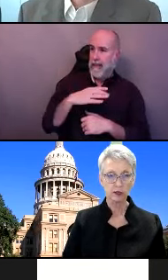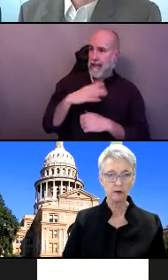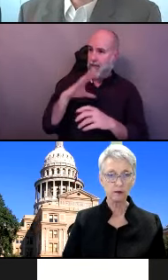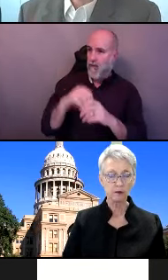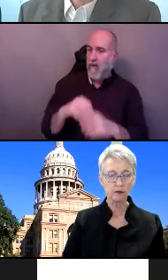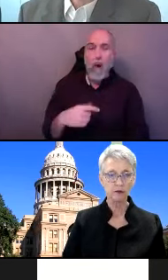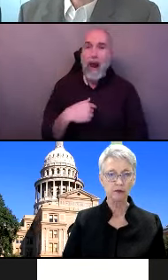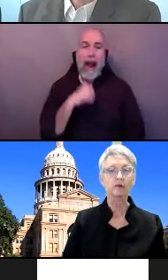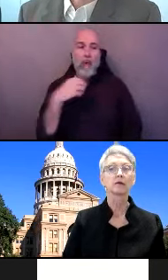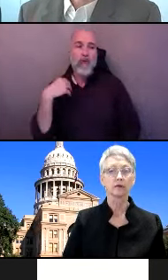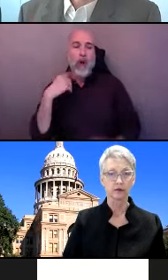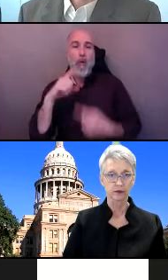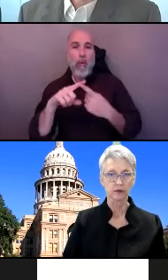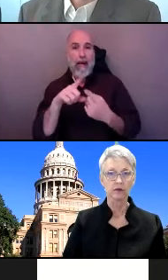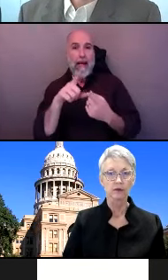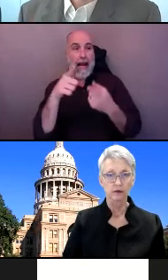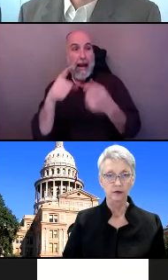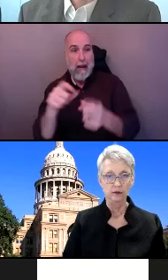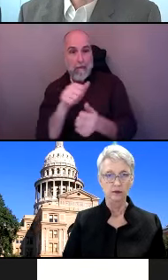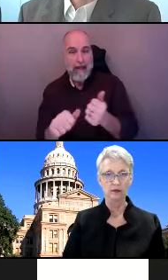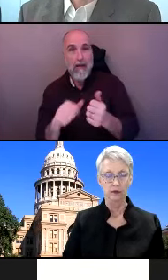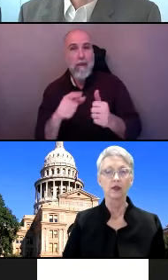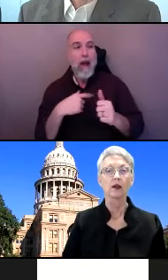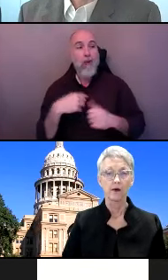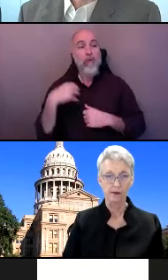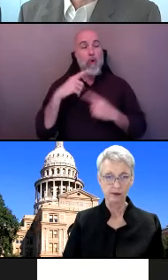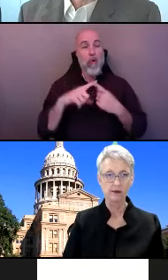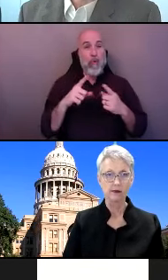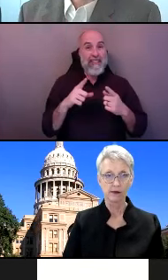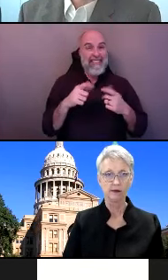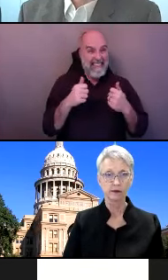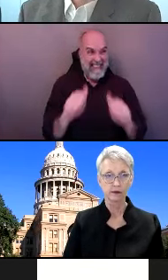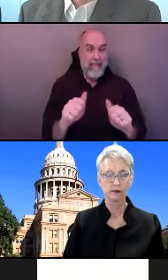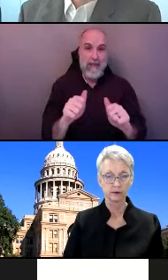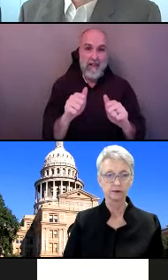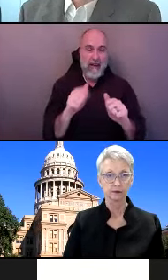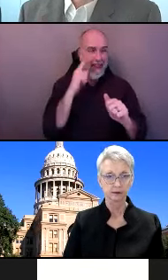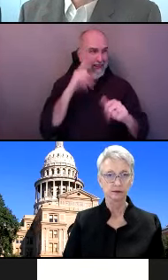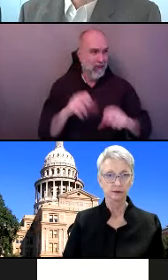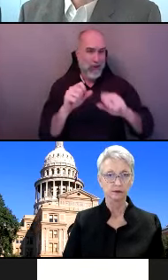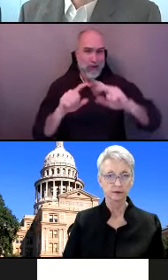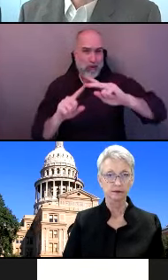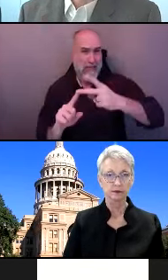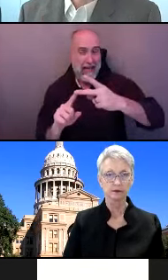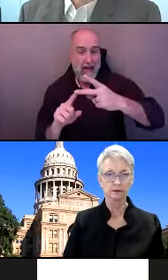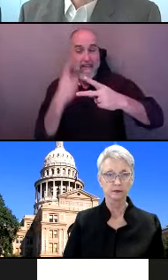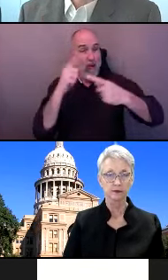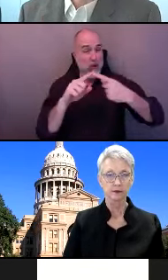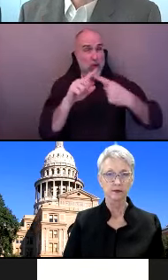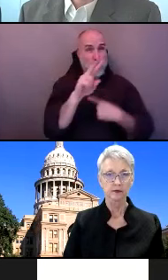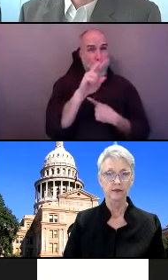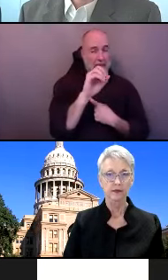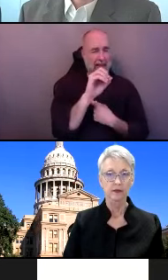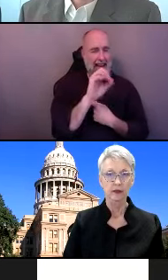the chair when it passed. I was the chair the first time we attempted it. It took 2 attempts in Austin. I believe the first one was in